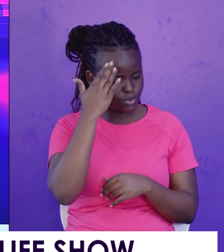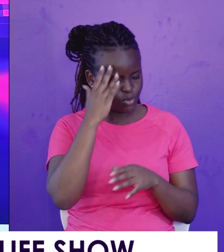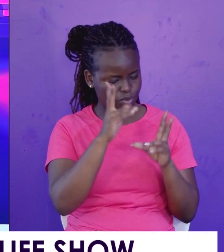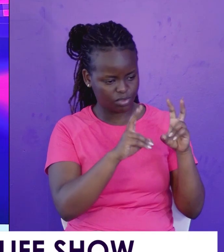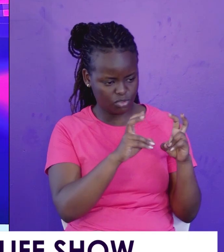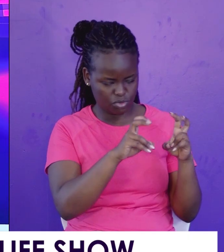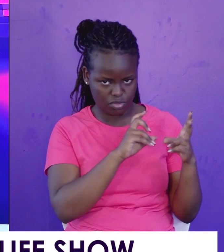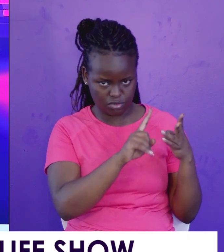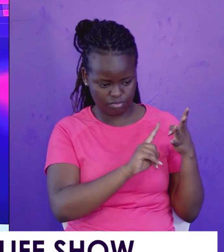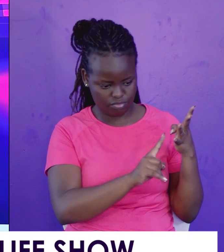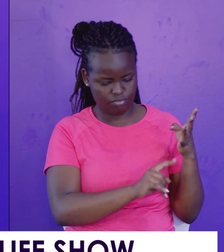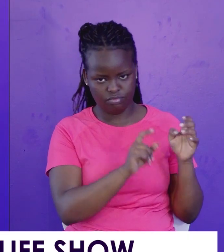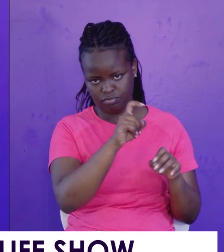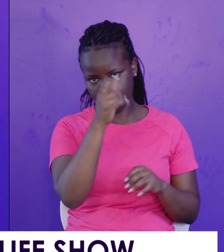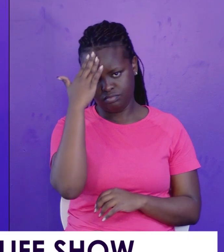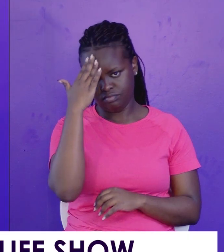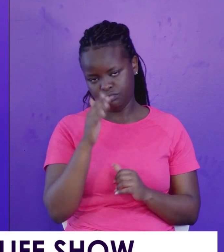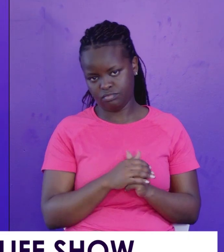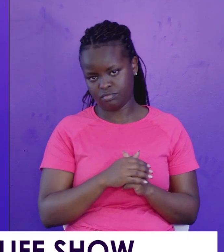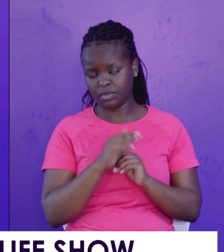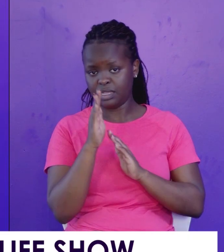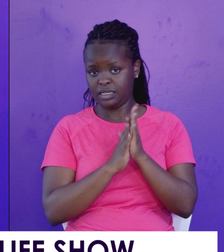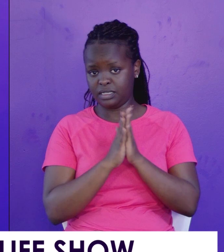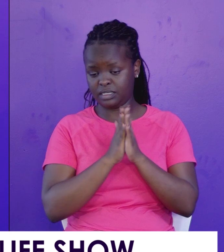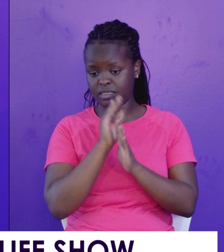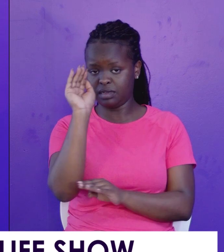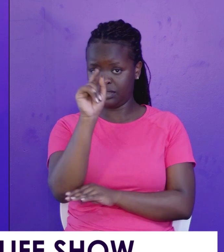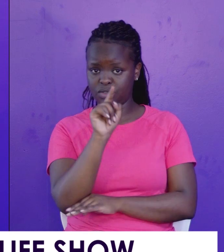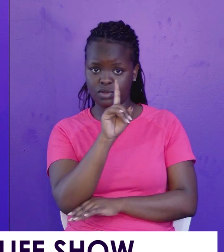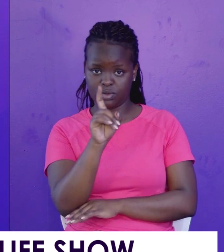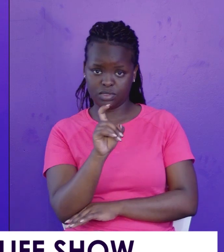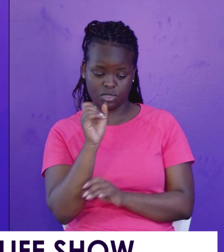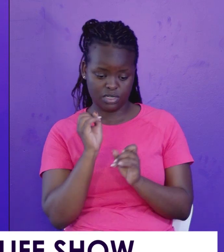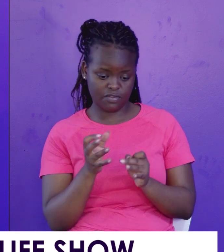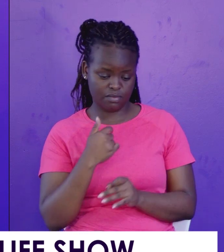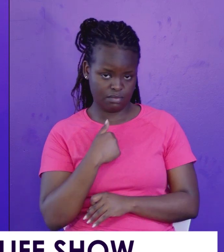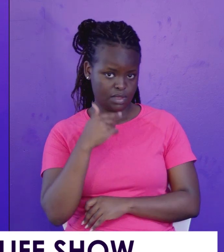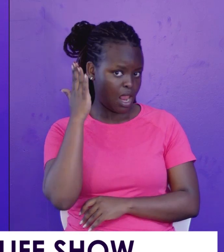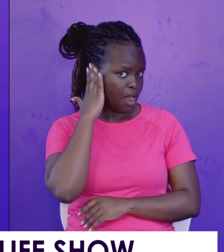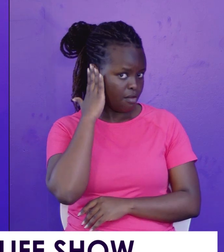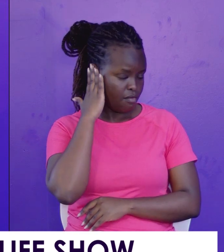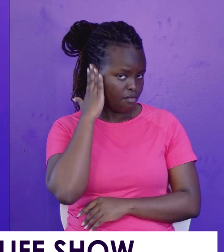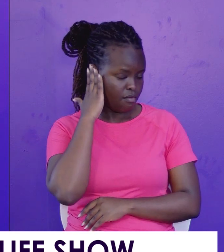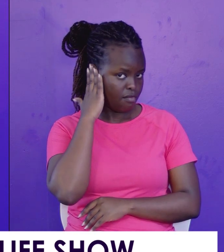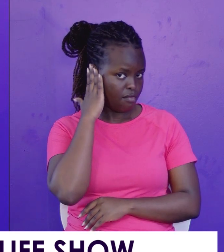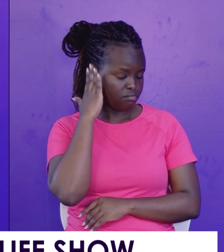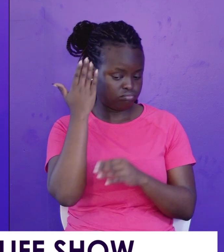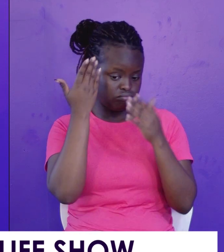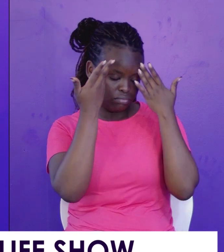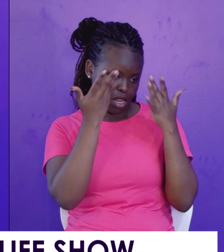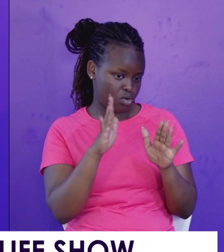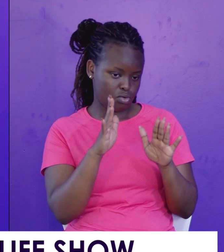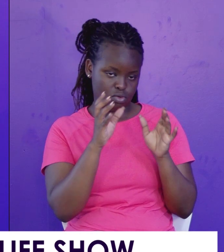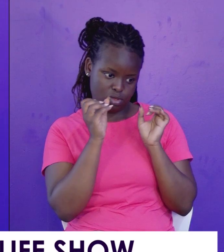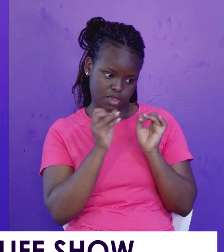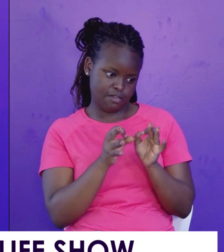Okay. Yeah. Interestingly, let me ask you a question. If I'm a deaf person, I don't know